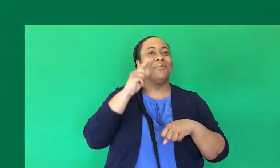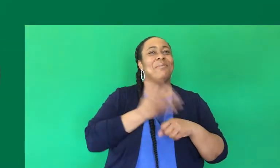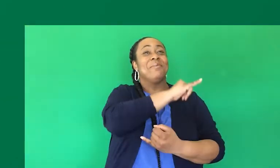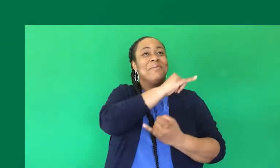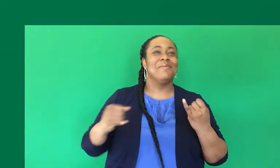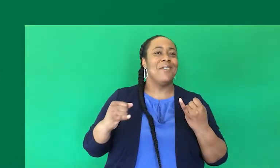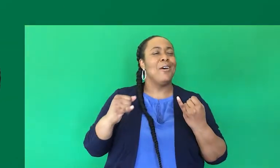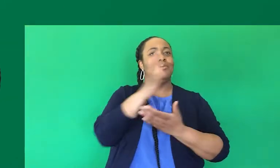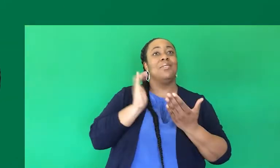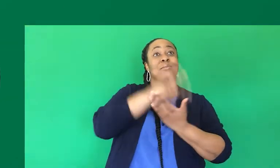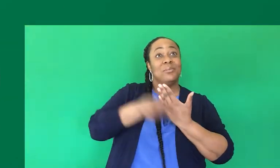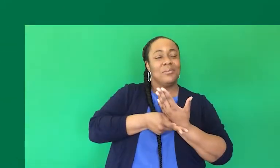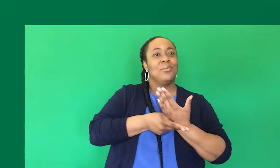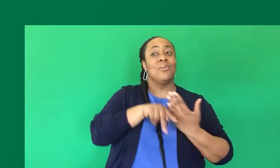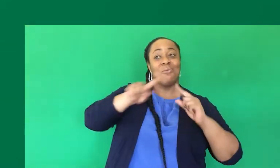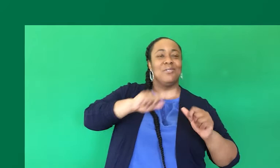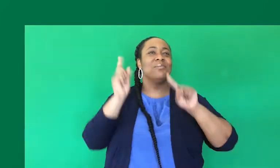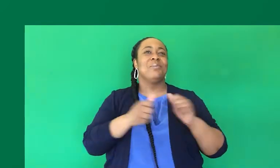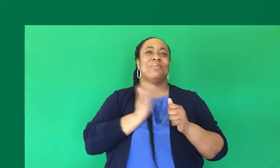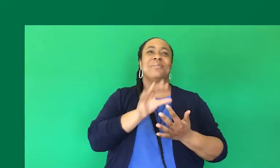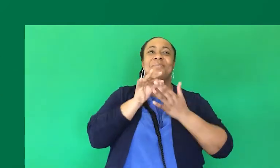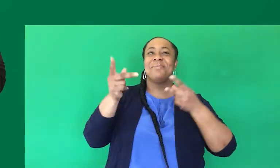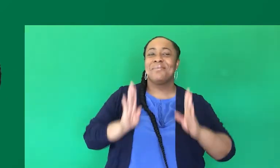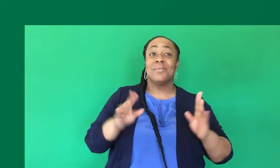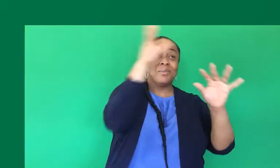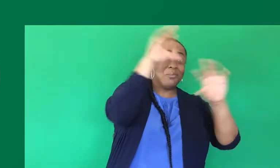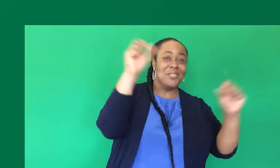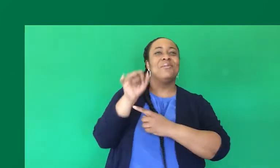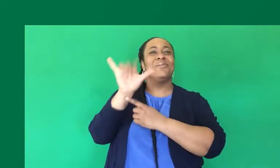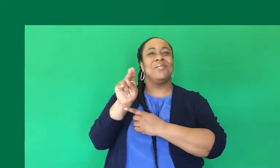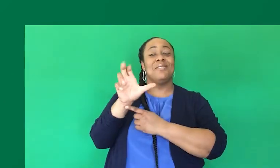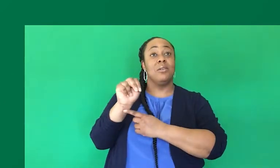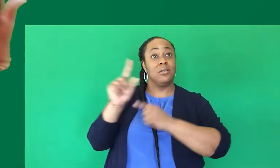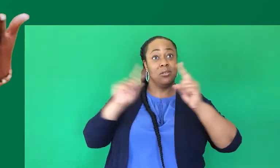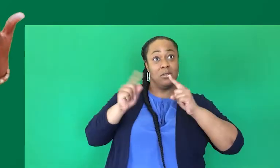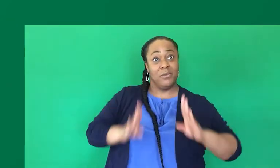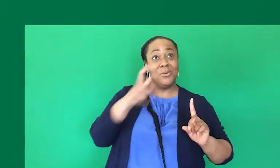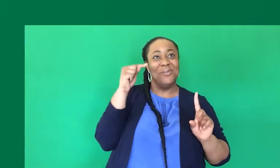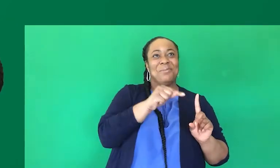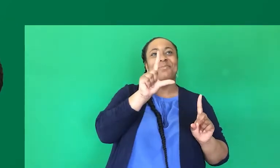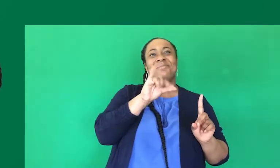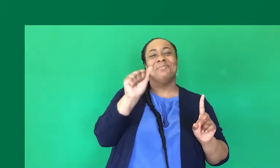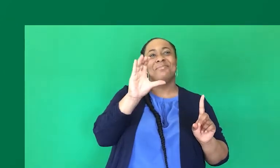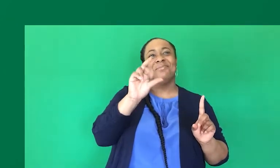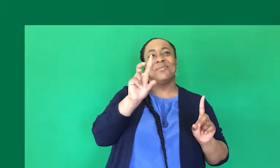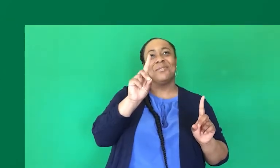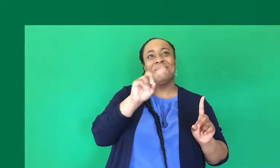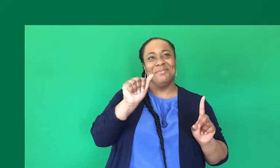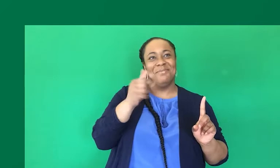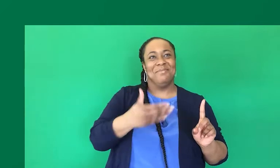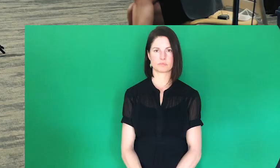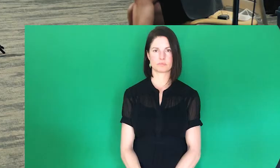Now it's time for our final segment in today's program, a Q&A with our special guest, President and Jody Nelson. I'd like to introduce Lisa Cardoza, who will be our